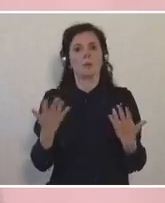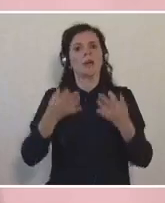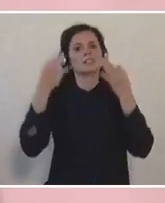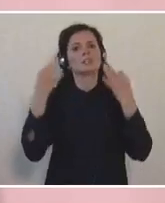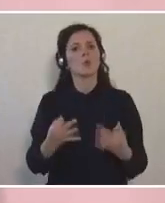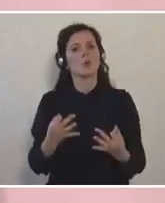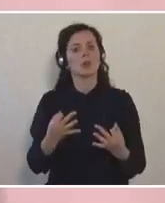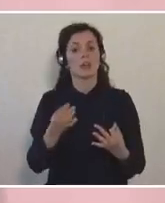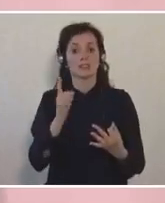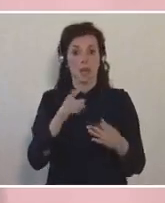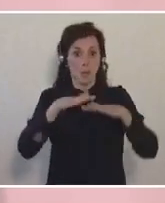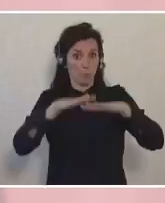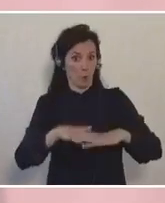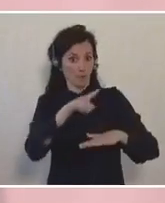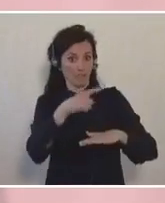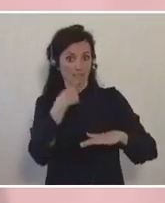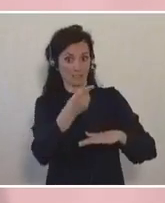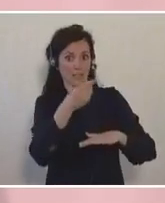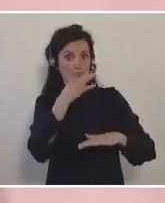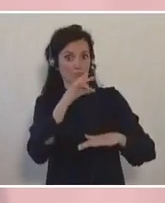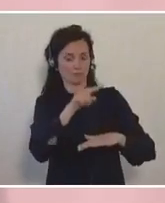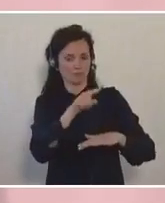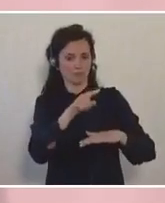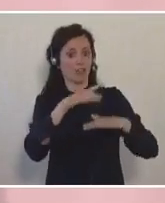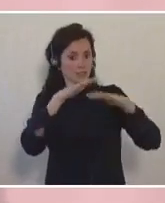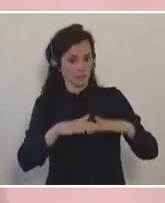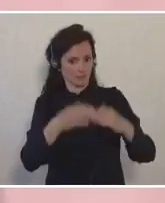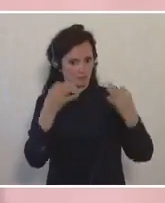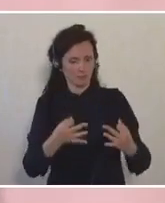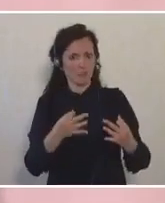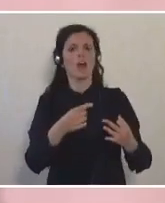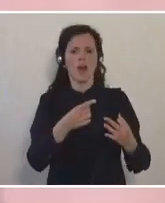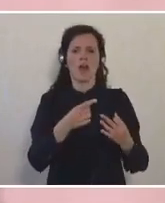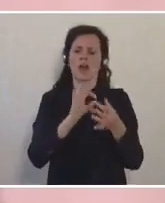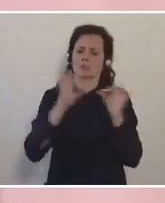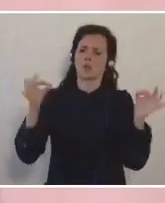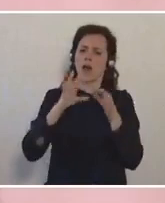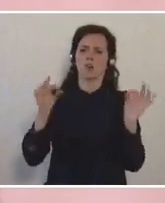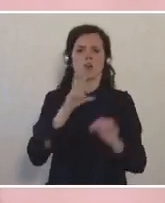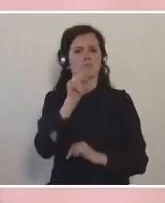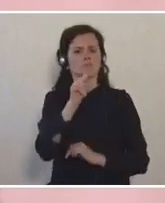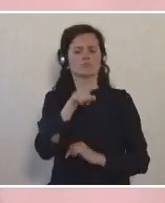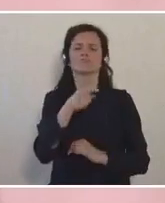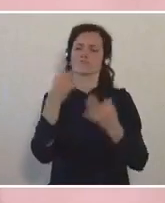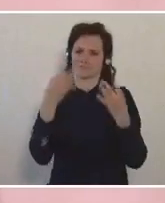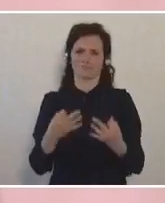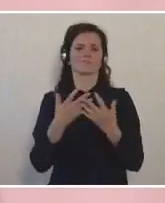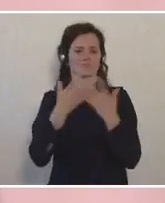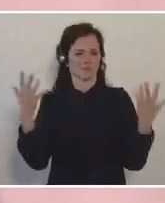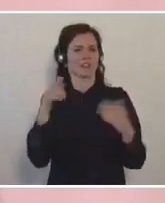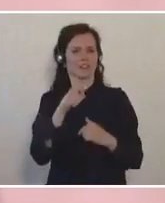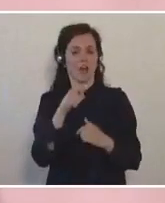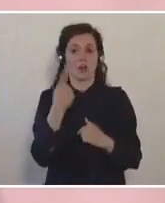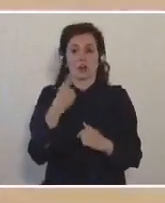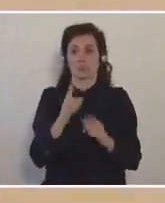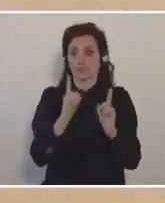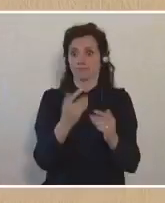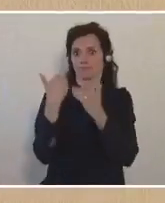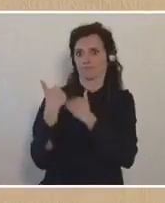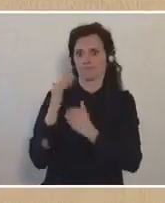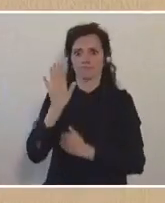But second, it's going to be in the hands of these organizations. Thank you. We have a second question